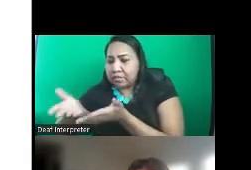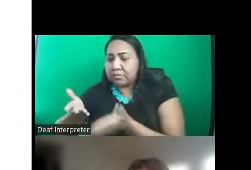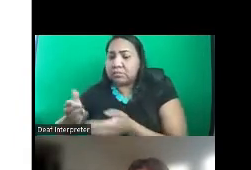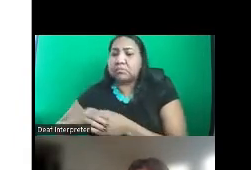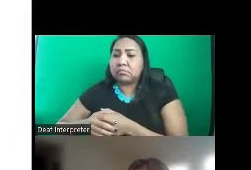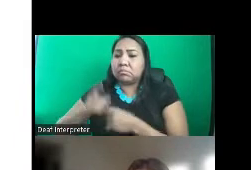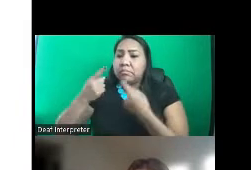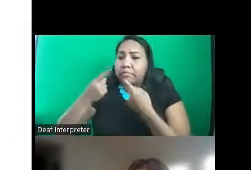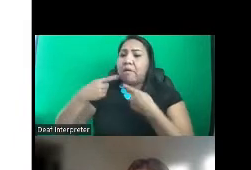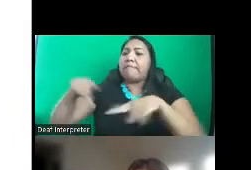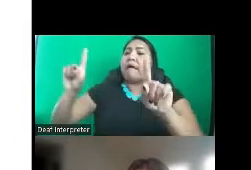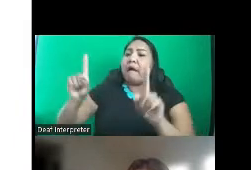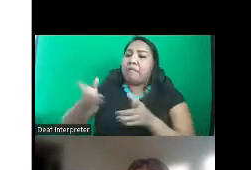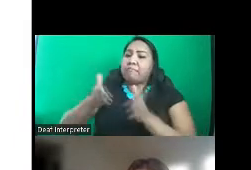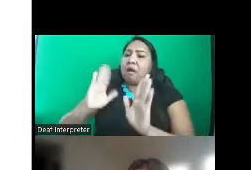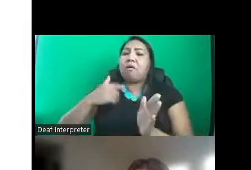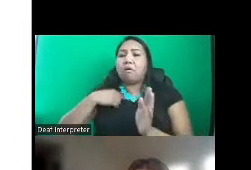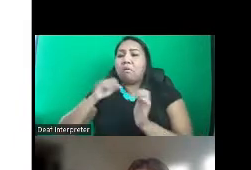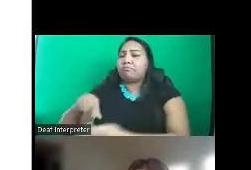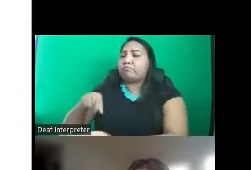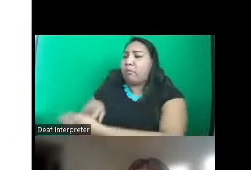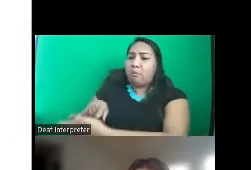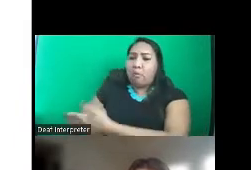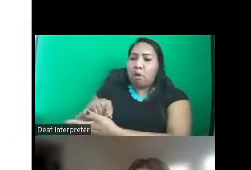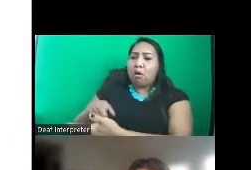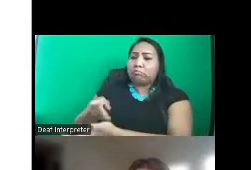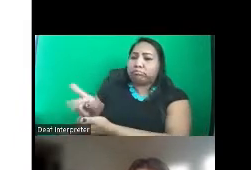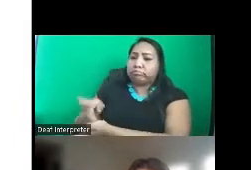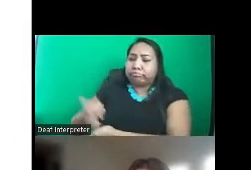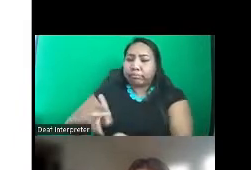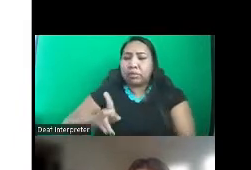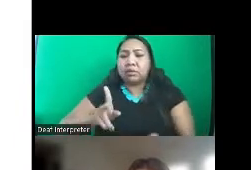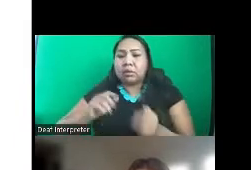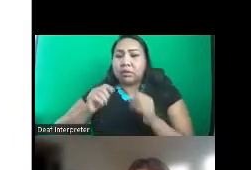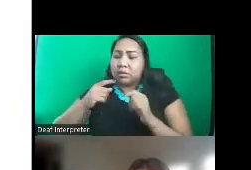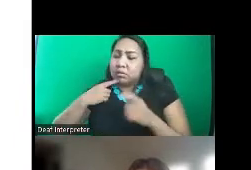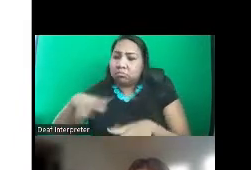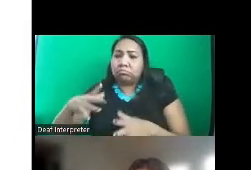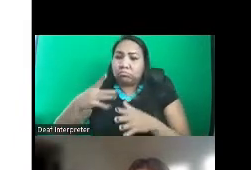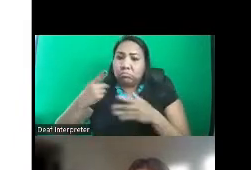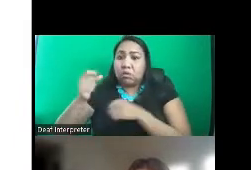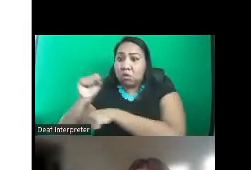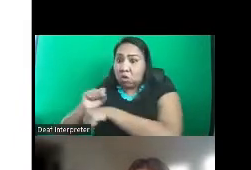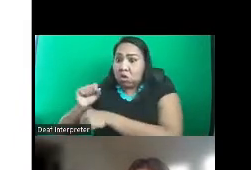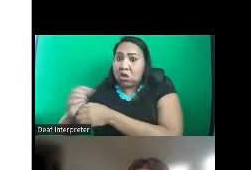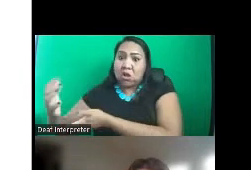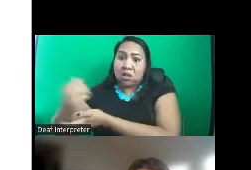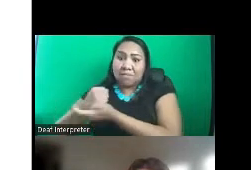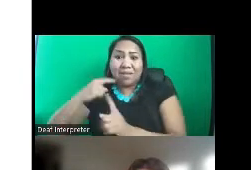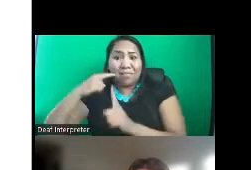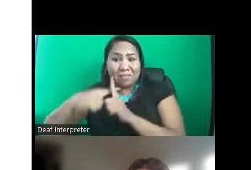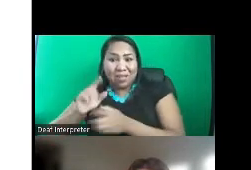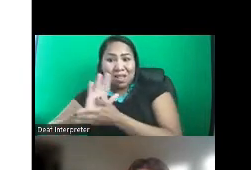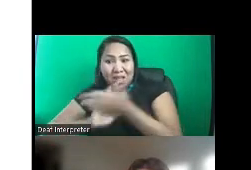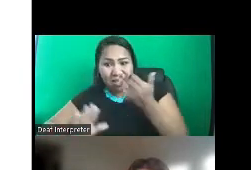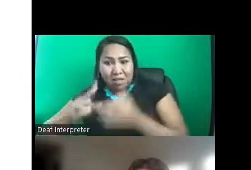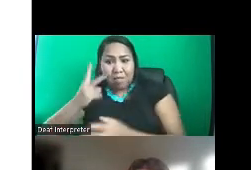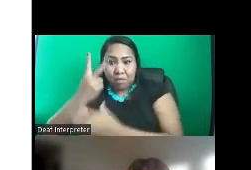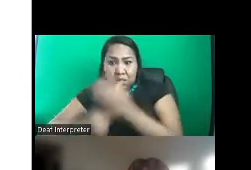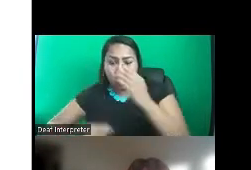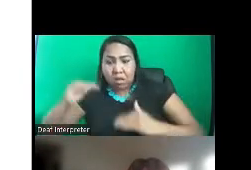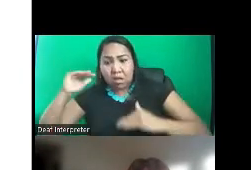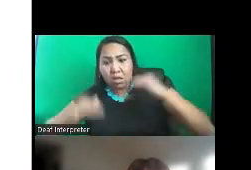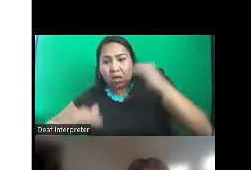when you have to work full time on the side. And I definitely know people have done it, but the more time I have